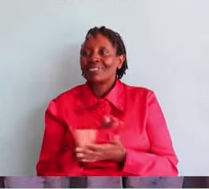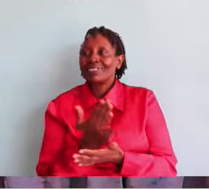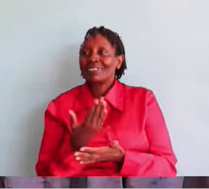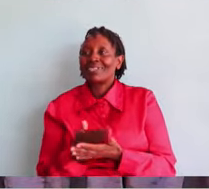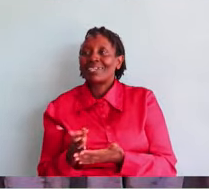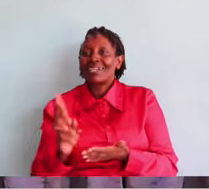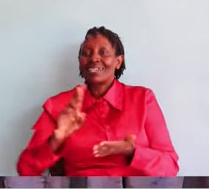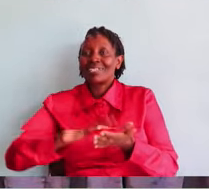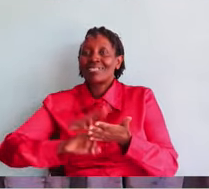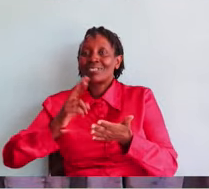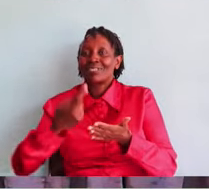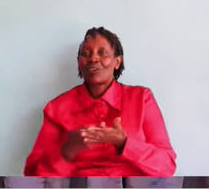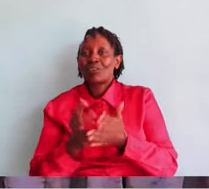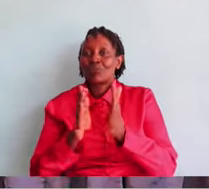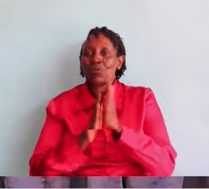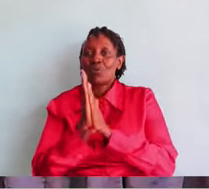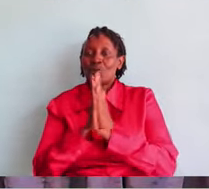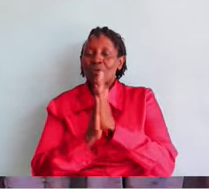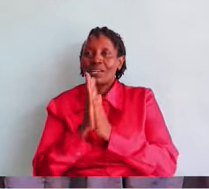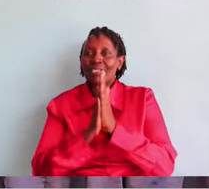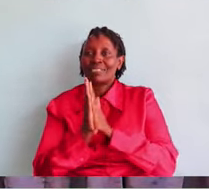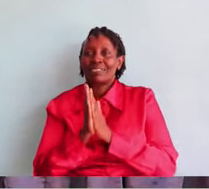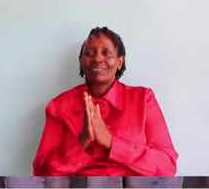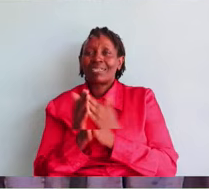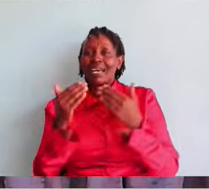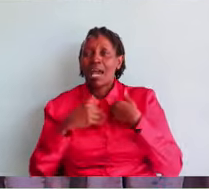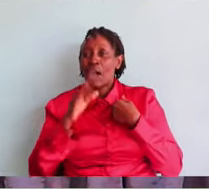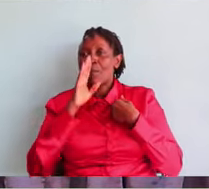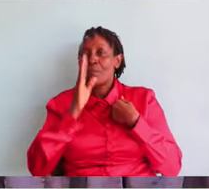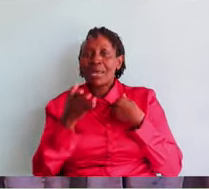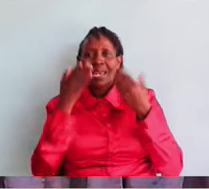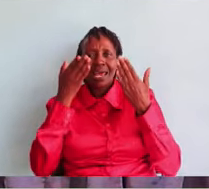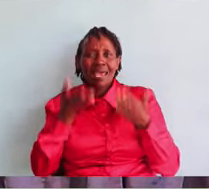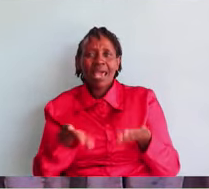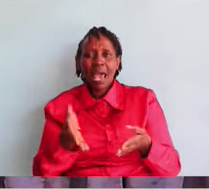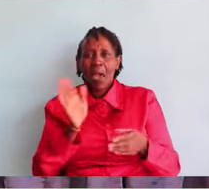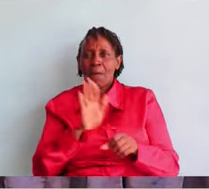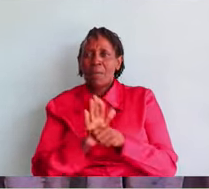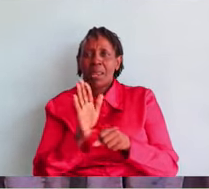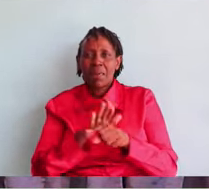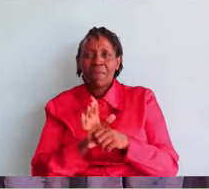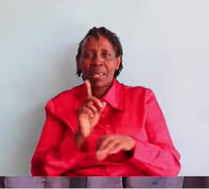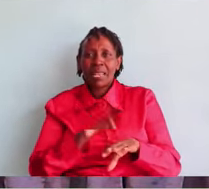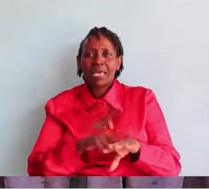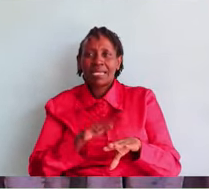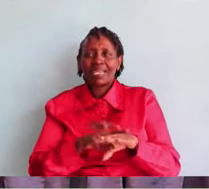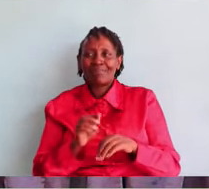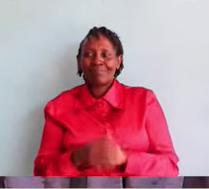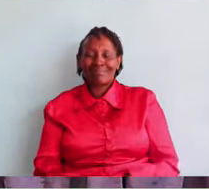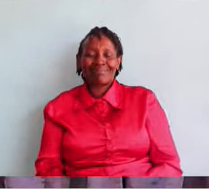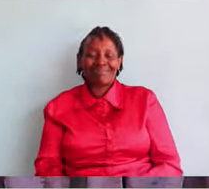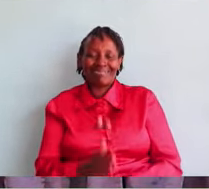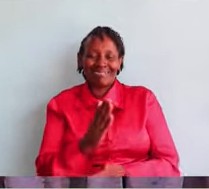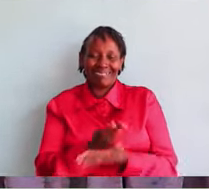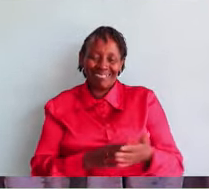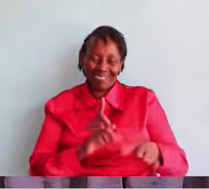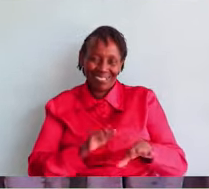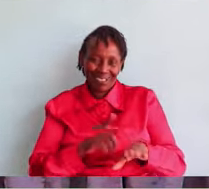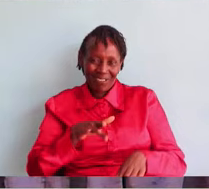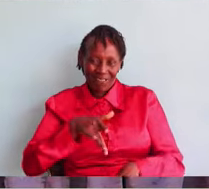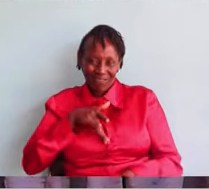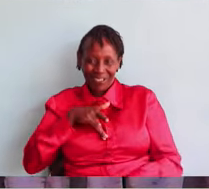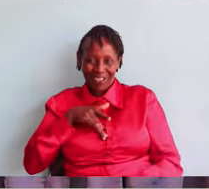Mobilization Committee. But he's been here very many times, appealing. And sometimes you actually pity him that he's trying,